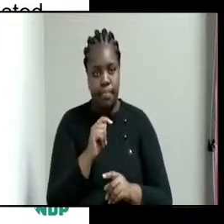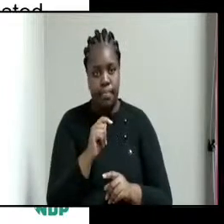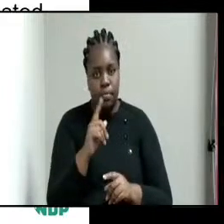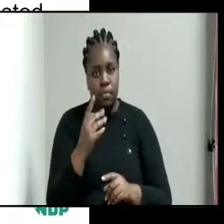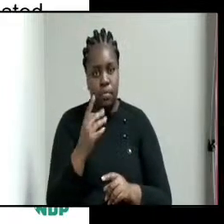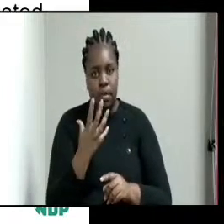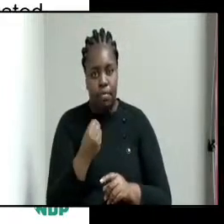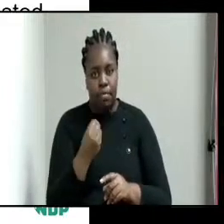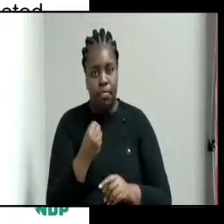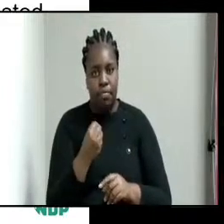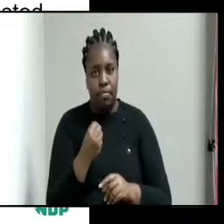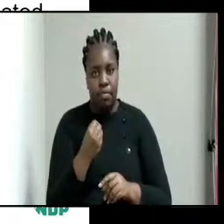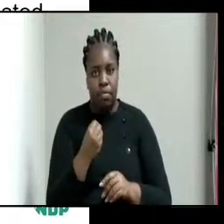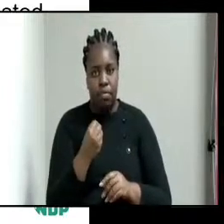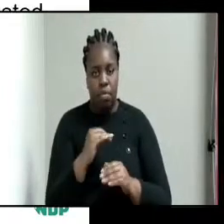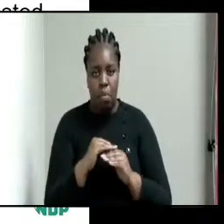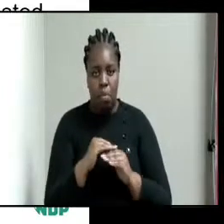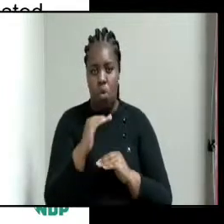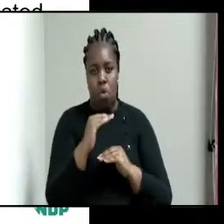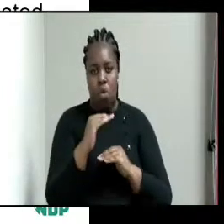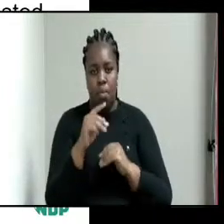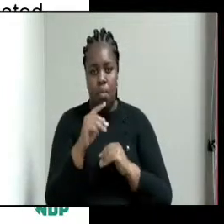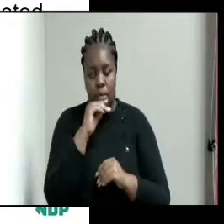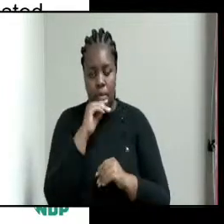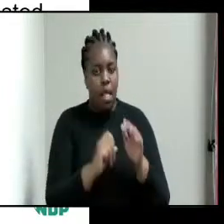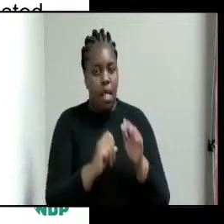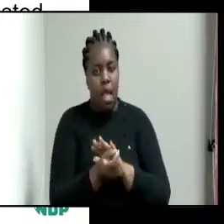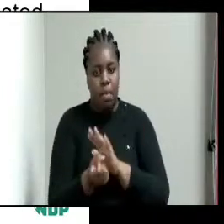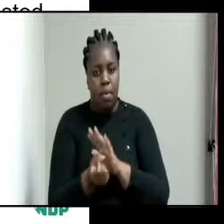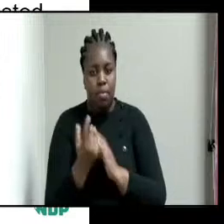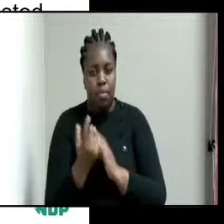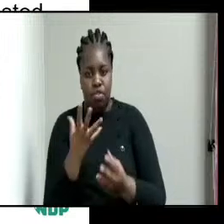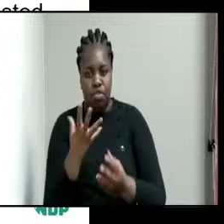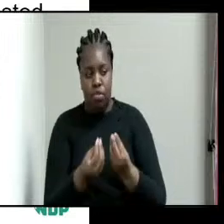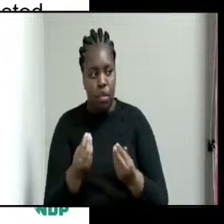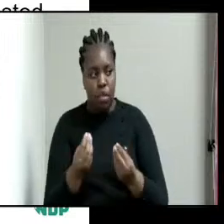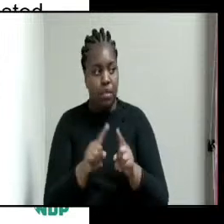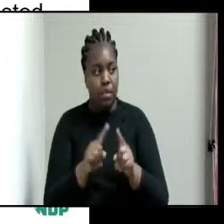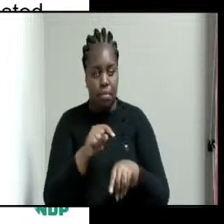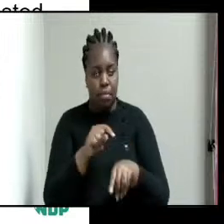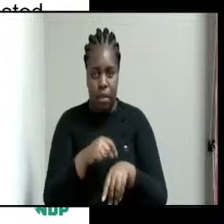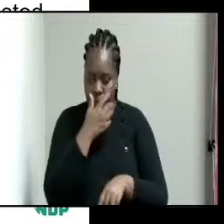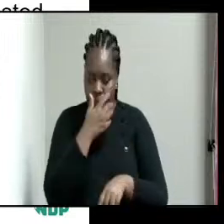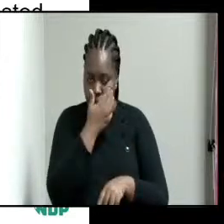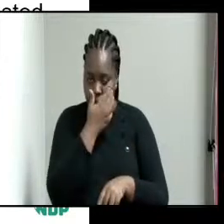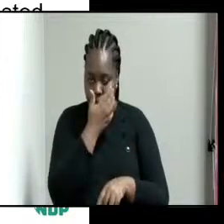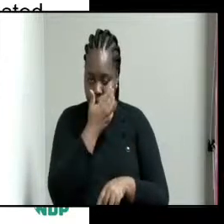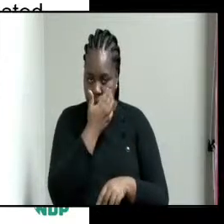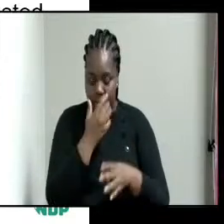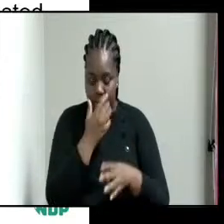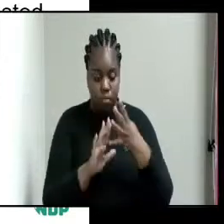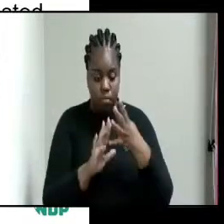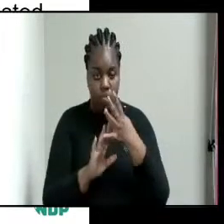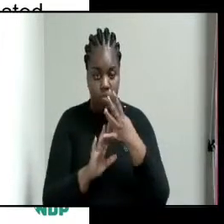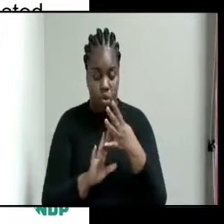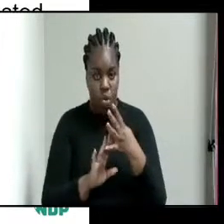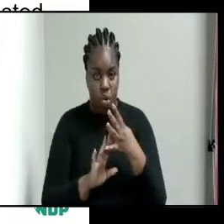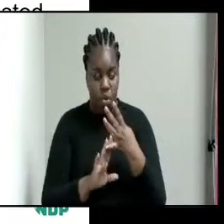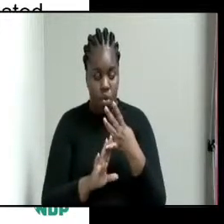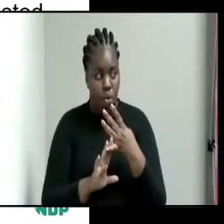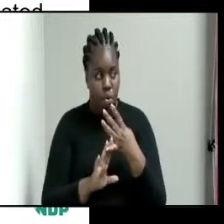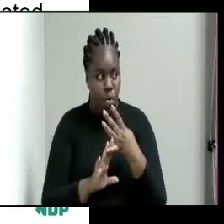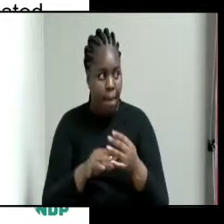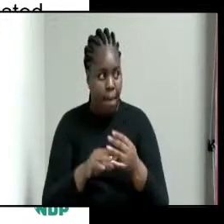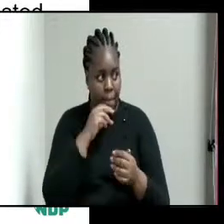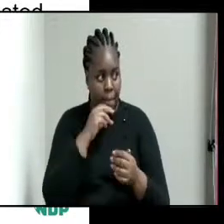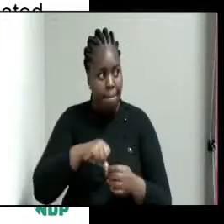are intersecting, they are overlapping. So they happen to children at the same time. And then from there we have what we